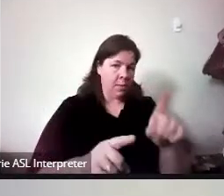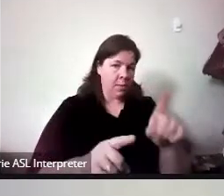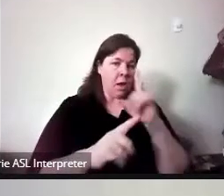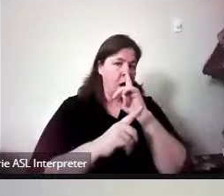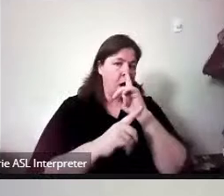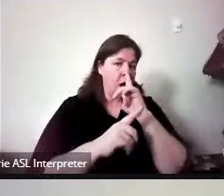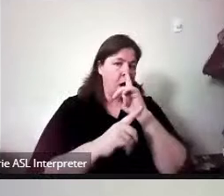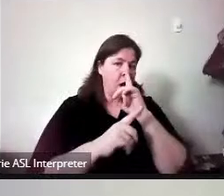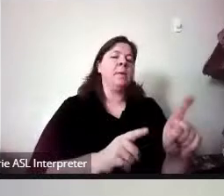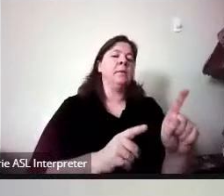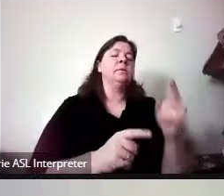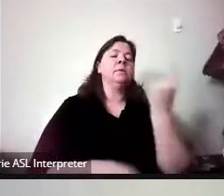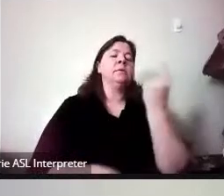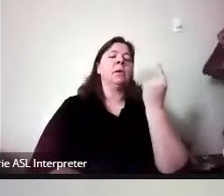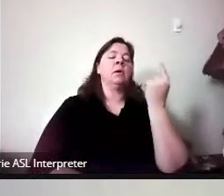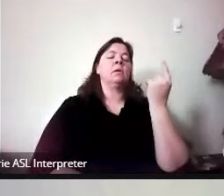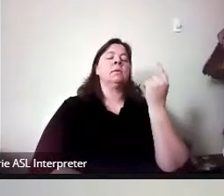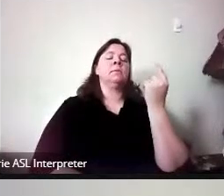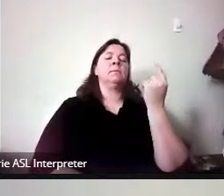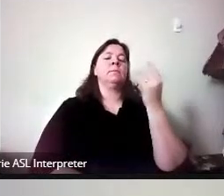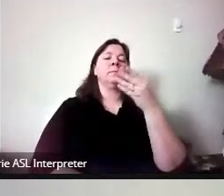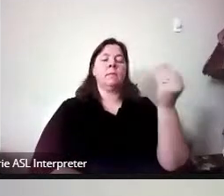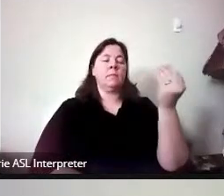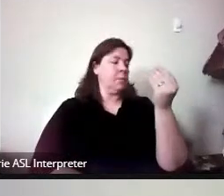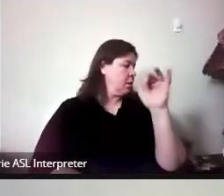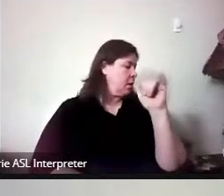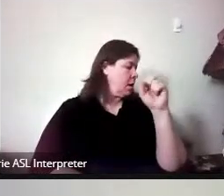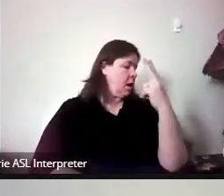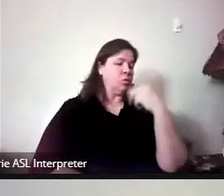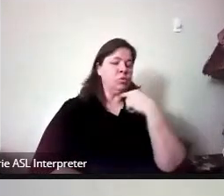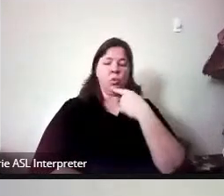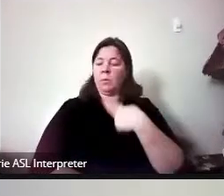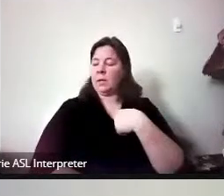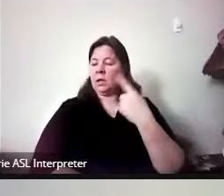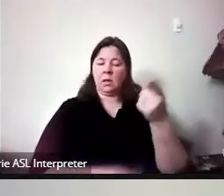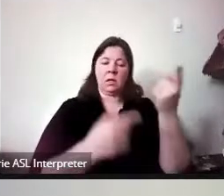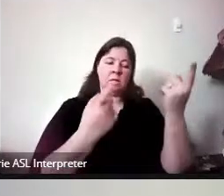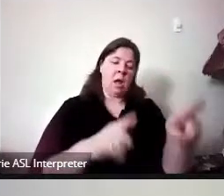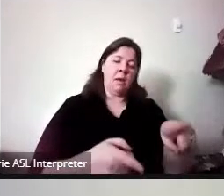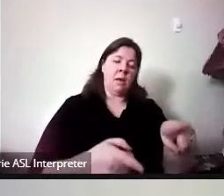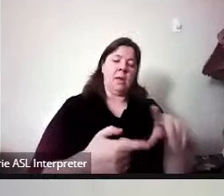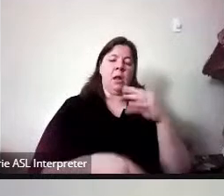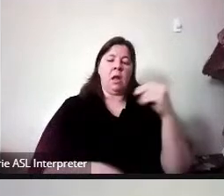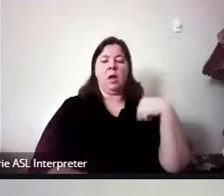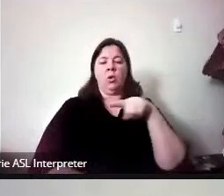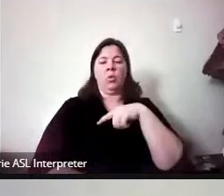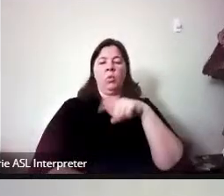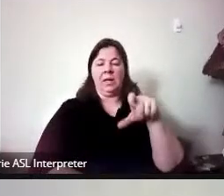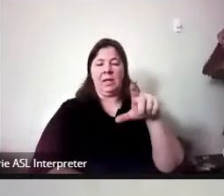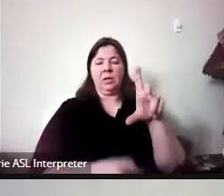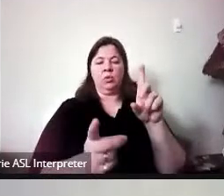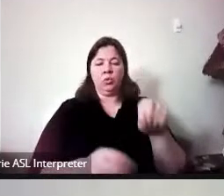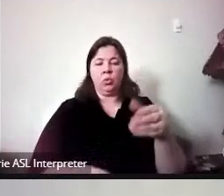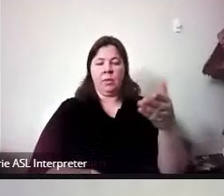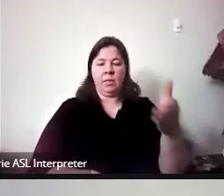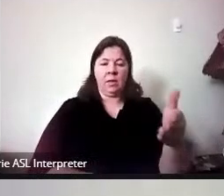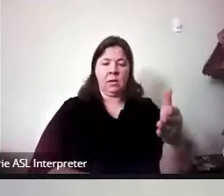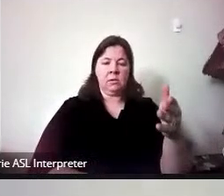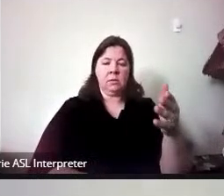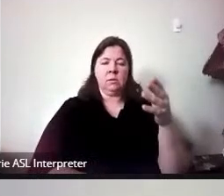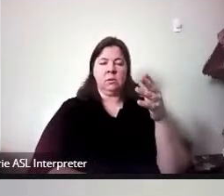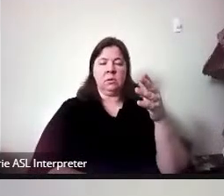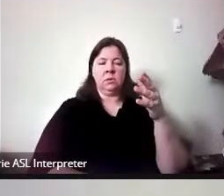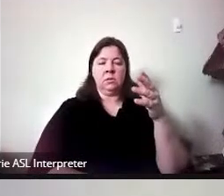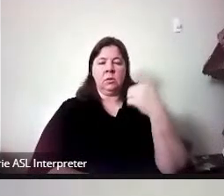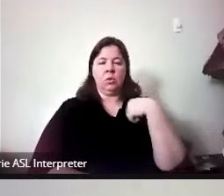okay. And yeah, Ash told me, GURSMINDER, this thing has happened, and we need to do this thing. We need to